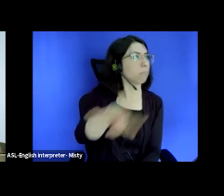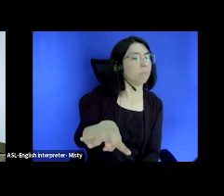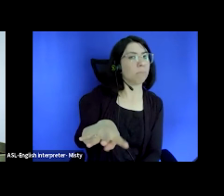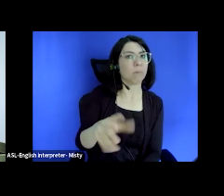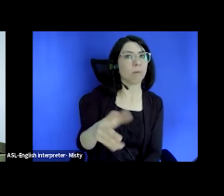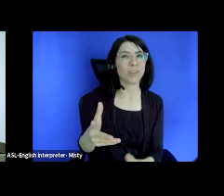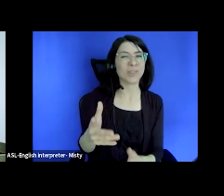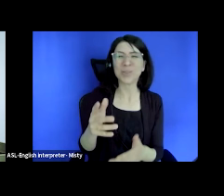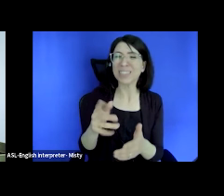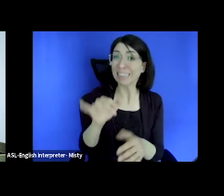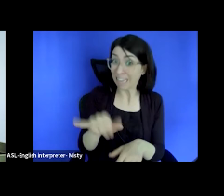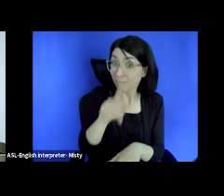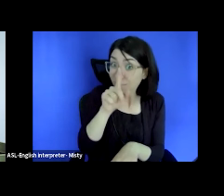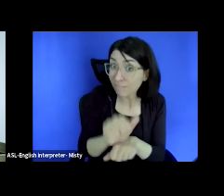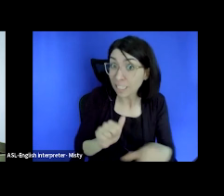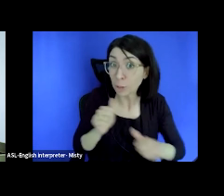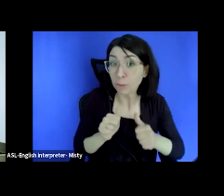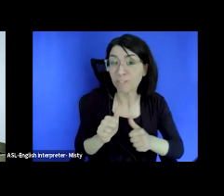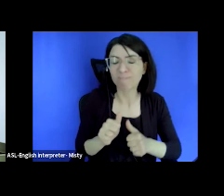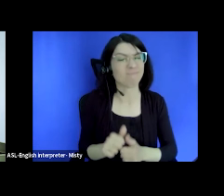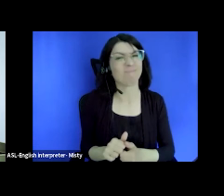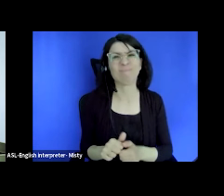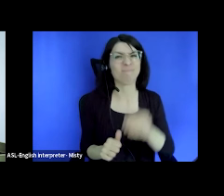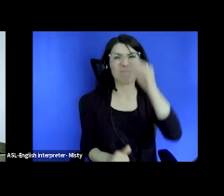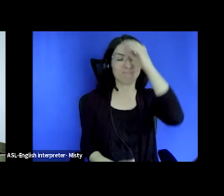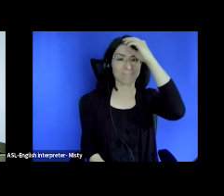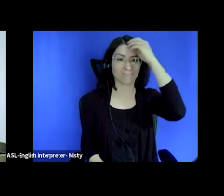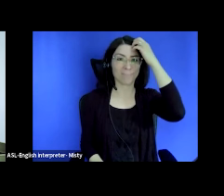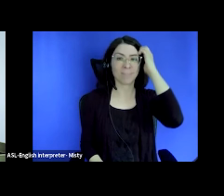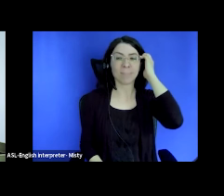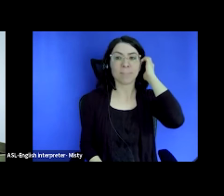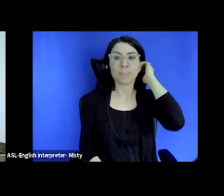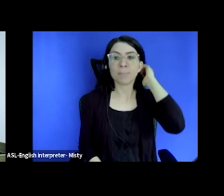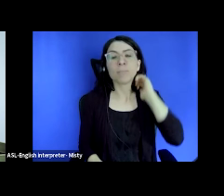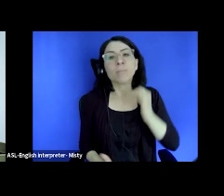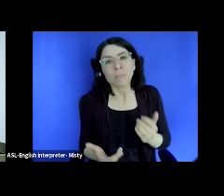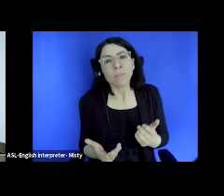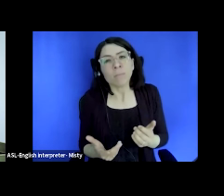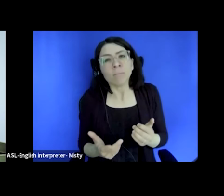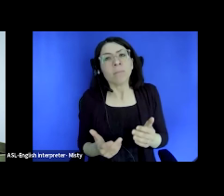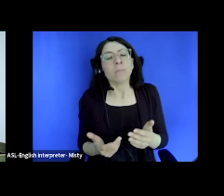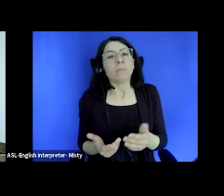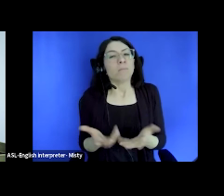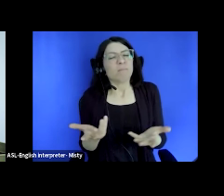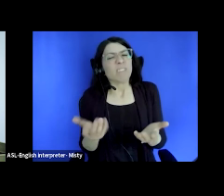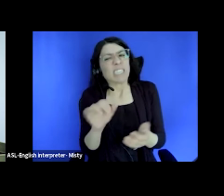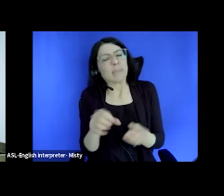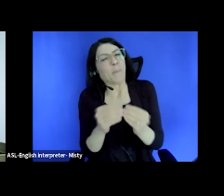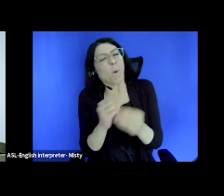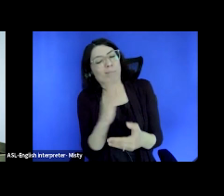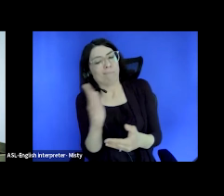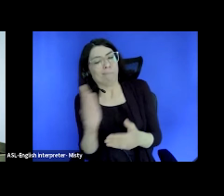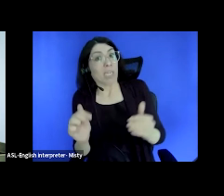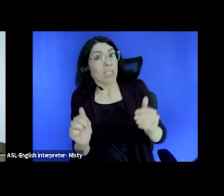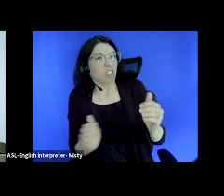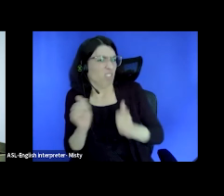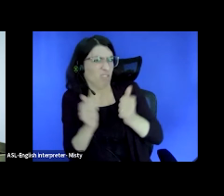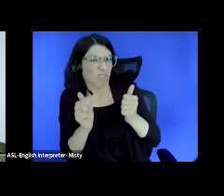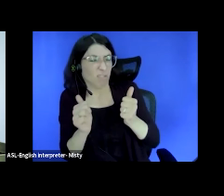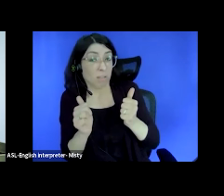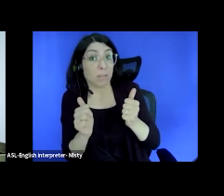not actually becoming assertive. This would be more typical of an aggressive style of communication. So if you feel like that other person